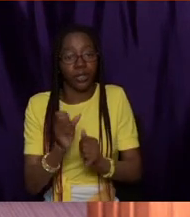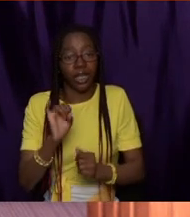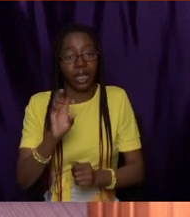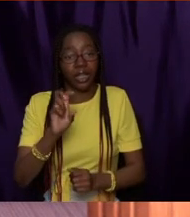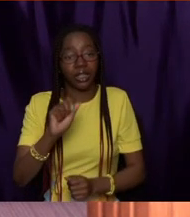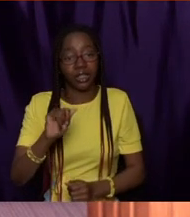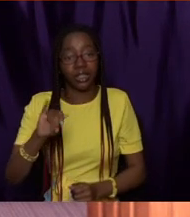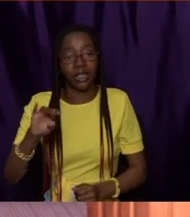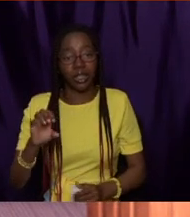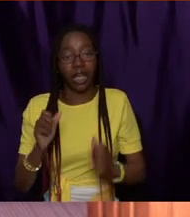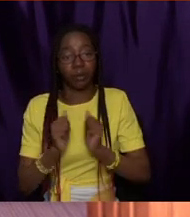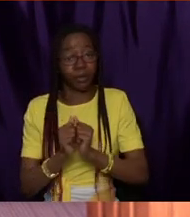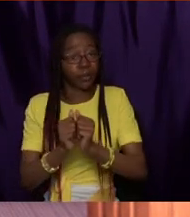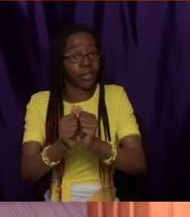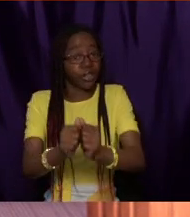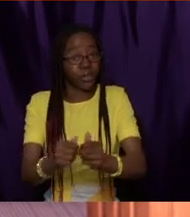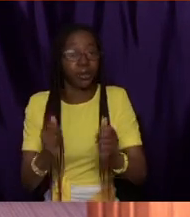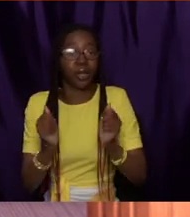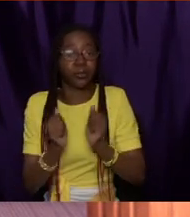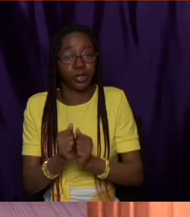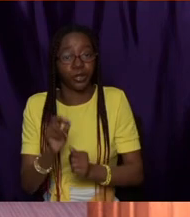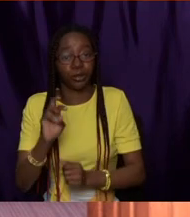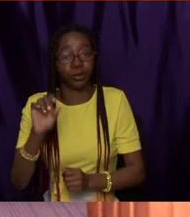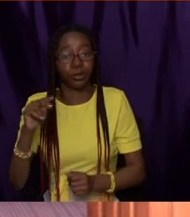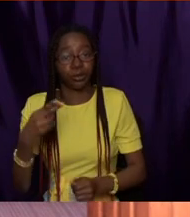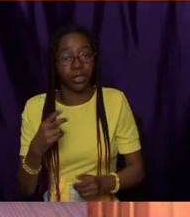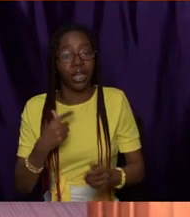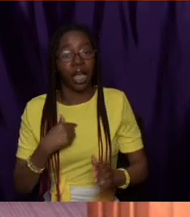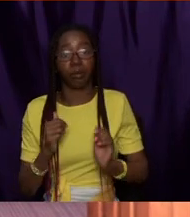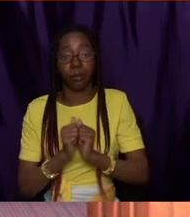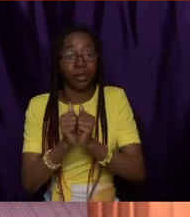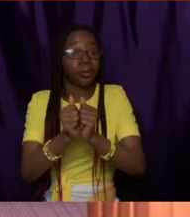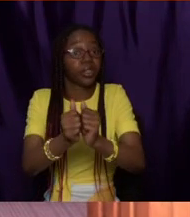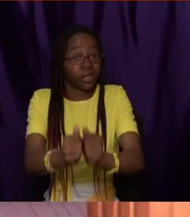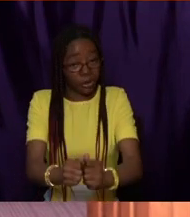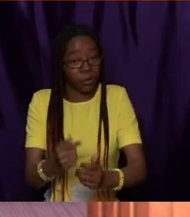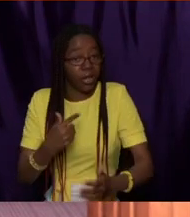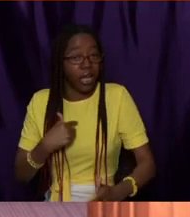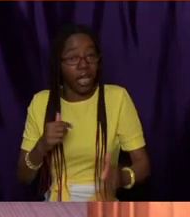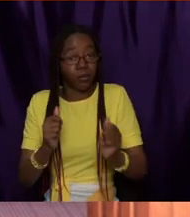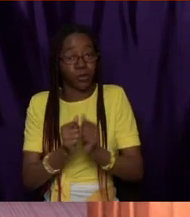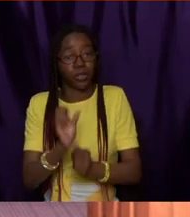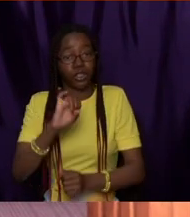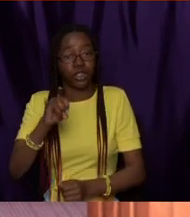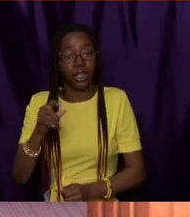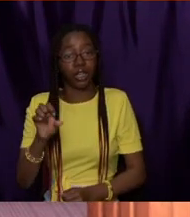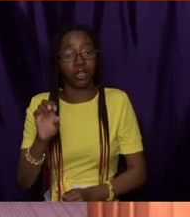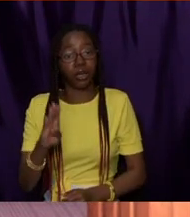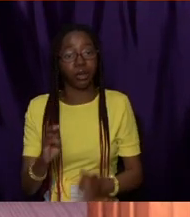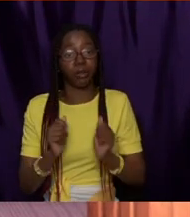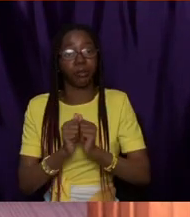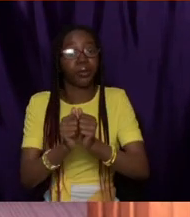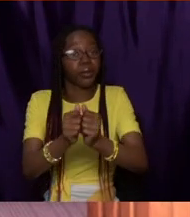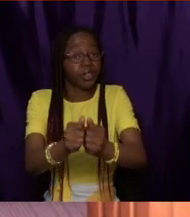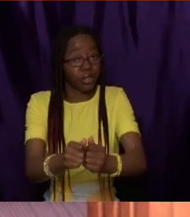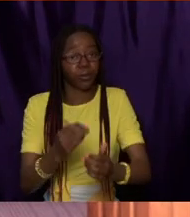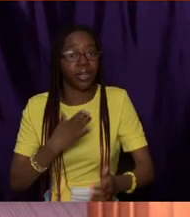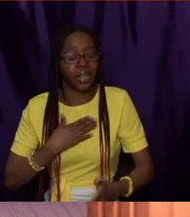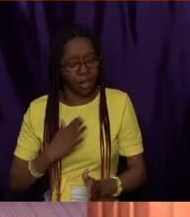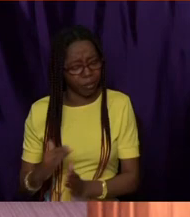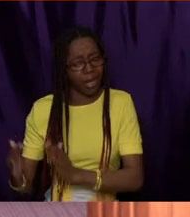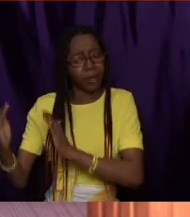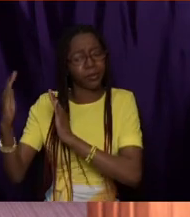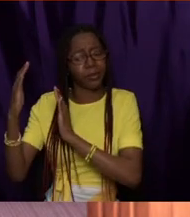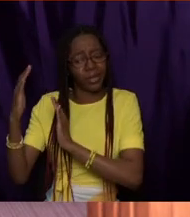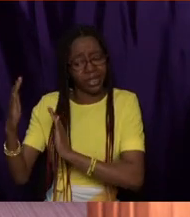Isaac, I'm going to be with you. I was with Ruth, I'm going to be with you. I was with Jacob, I'm going to be with you. And in my